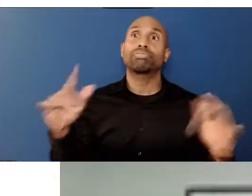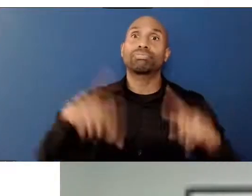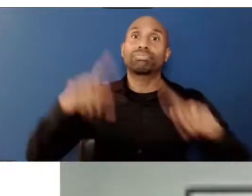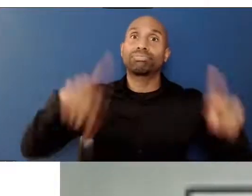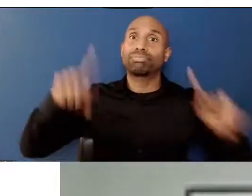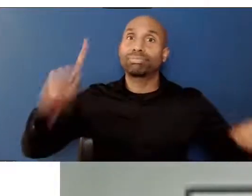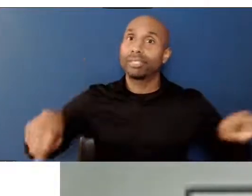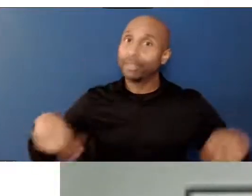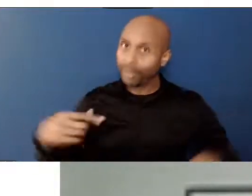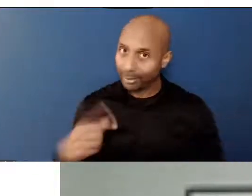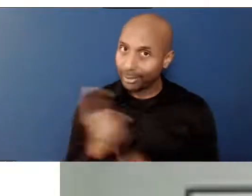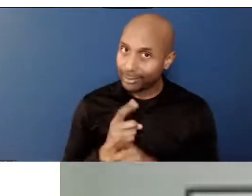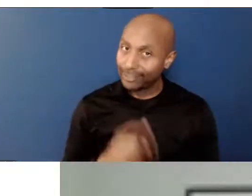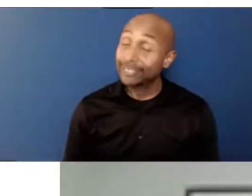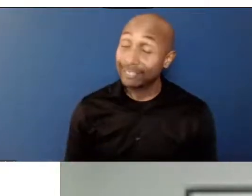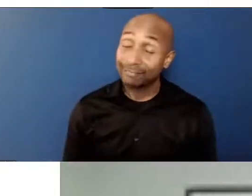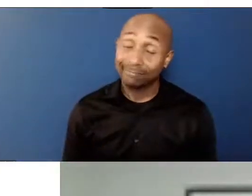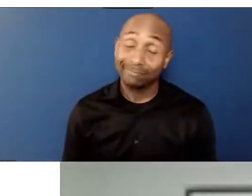so,